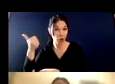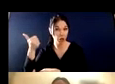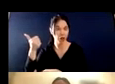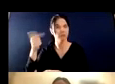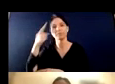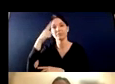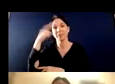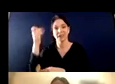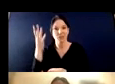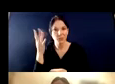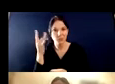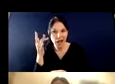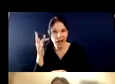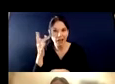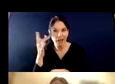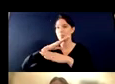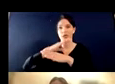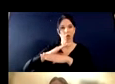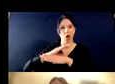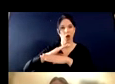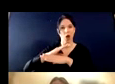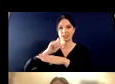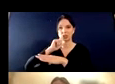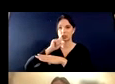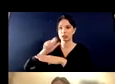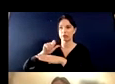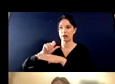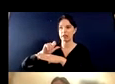is not dampening that sound.